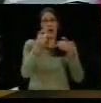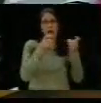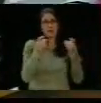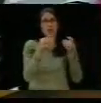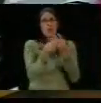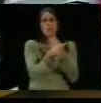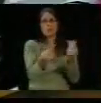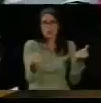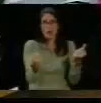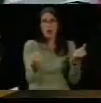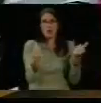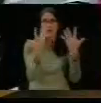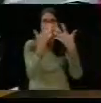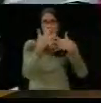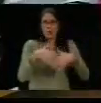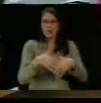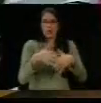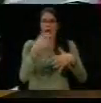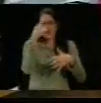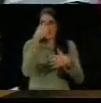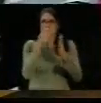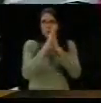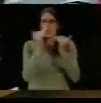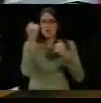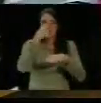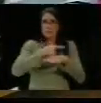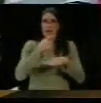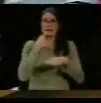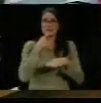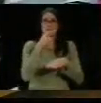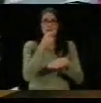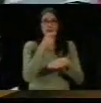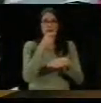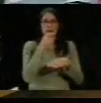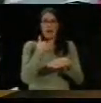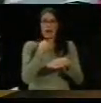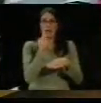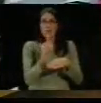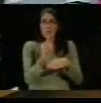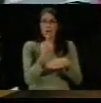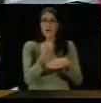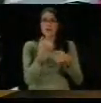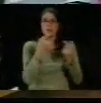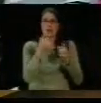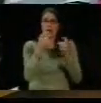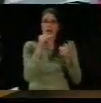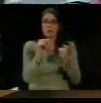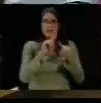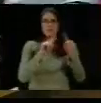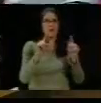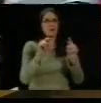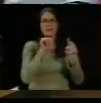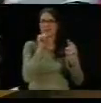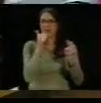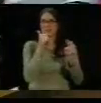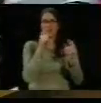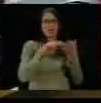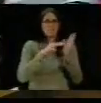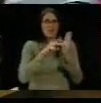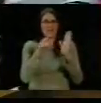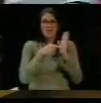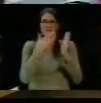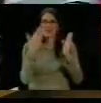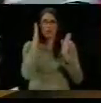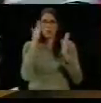solved. And I think the request today is to take one of those items and get it handled. But it doesn't in any way mean this thing is going